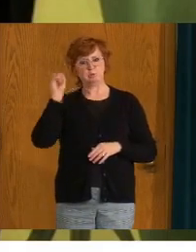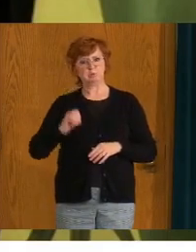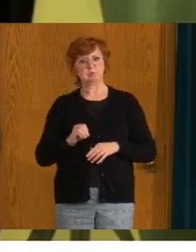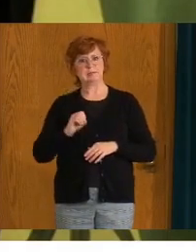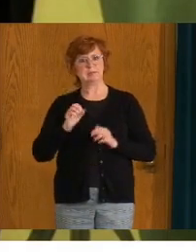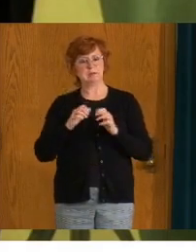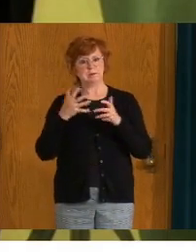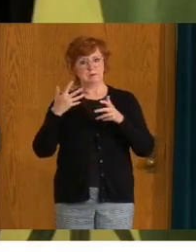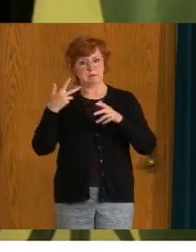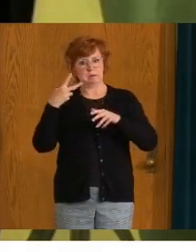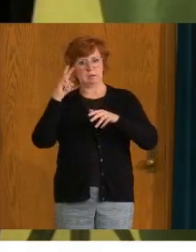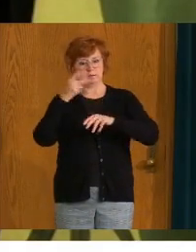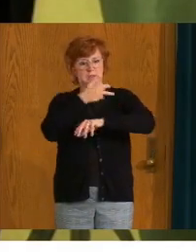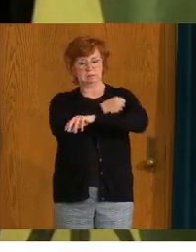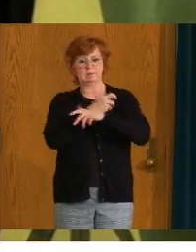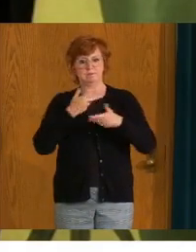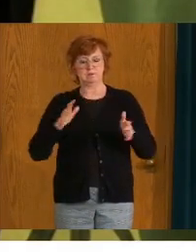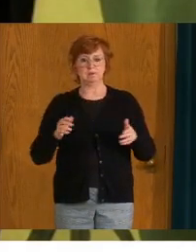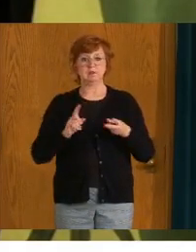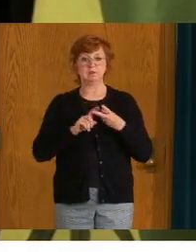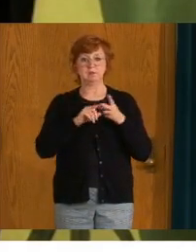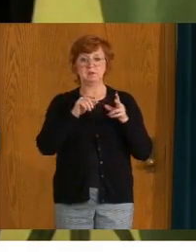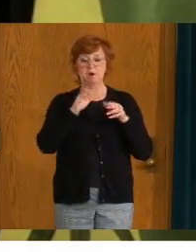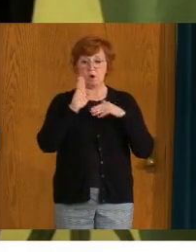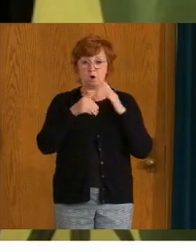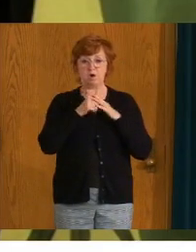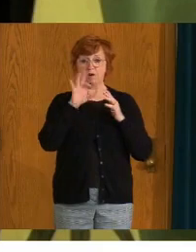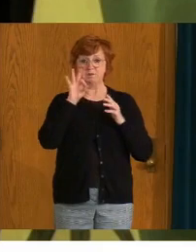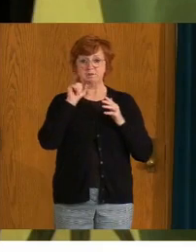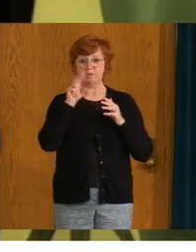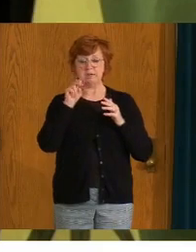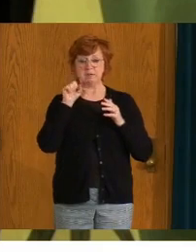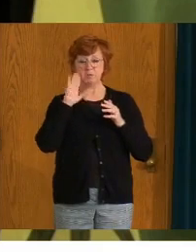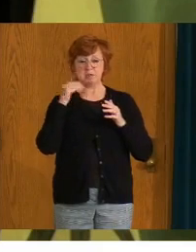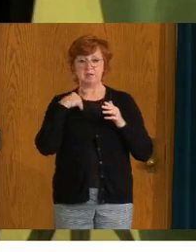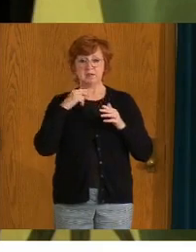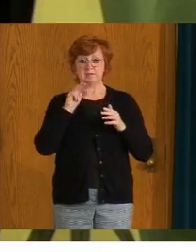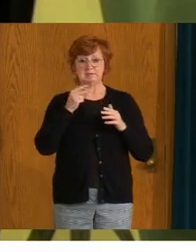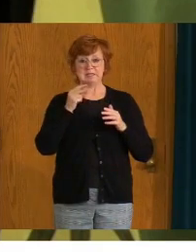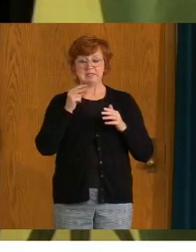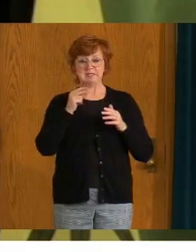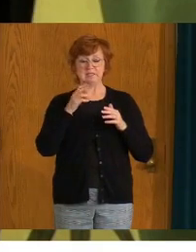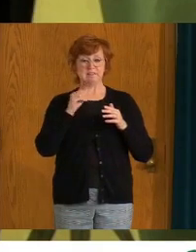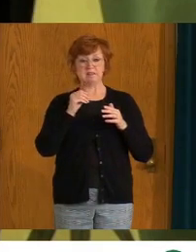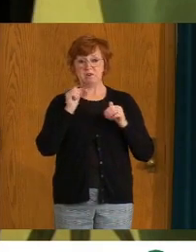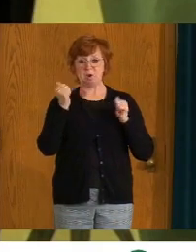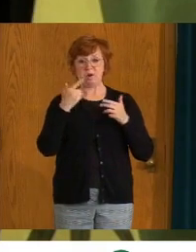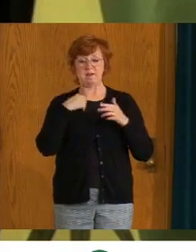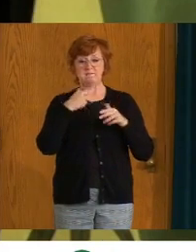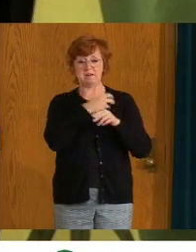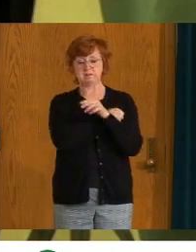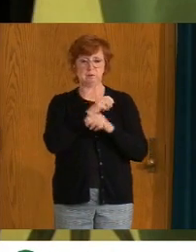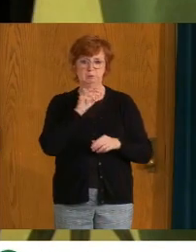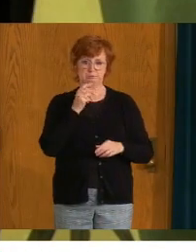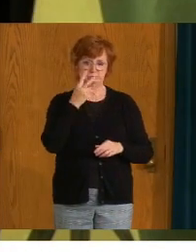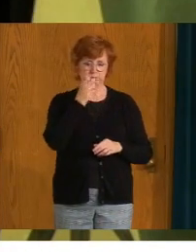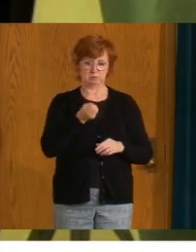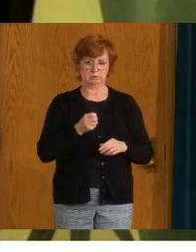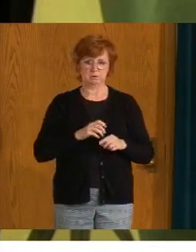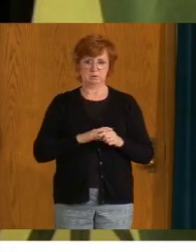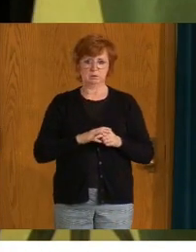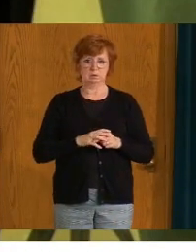the stadium be vaccinated? Likely not. Will everyone in the stadium have one shot? Most will. And will everyone in the